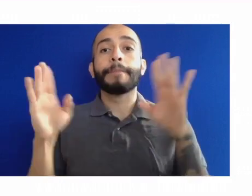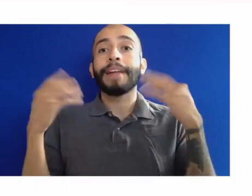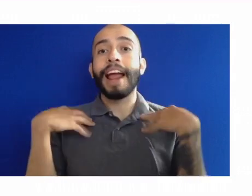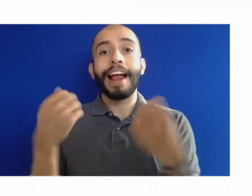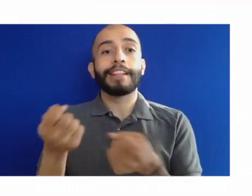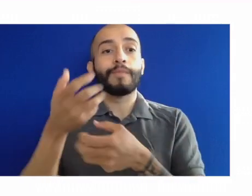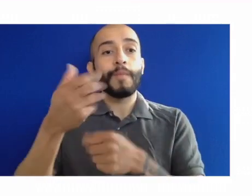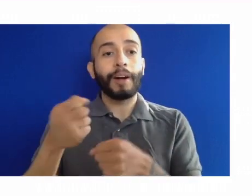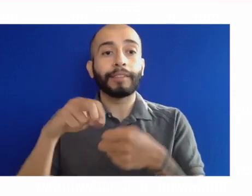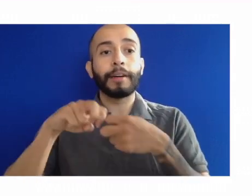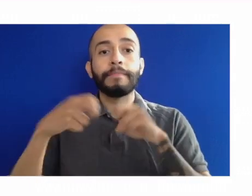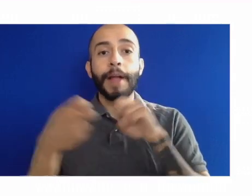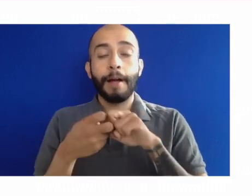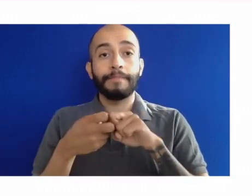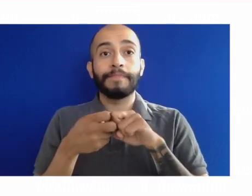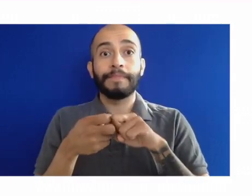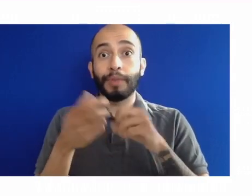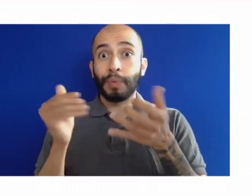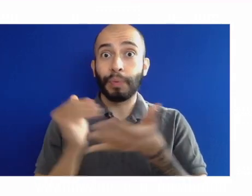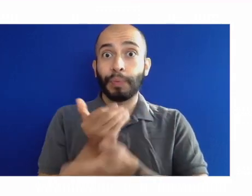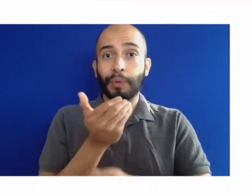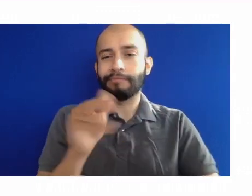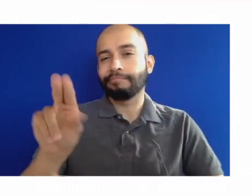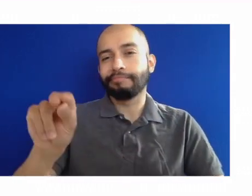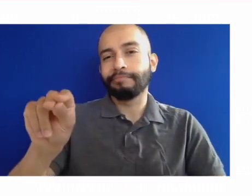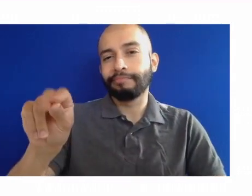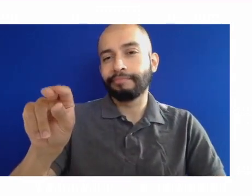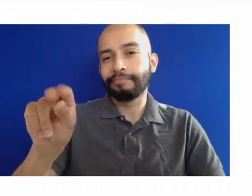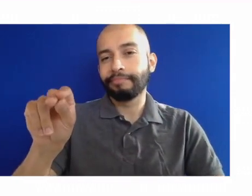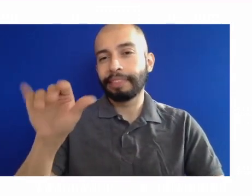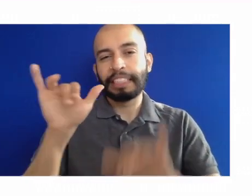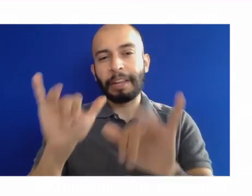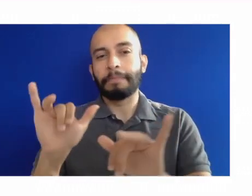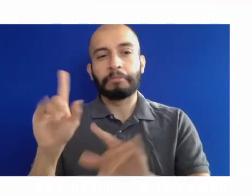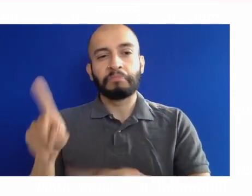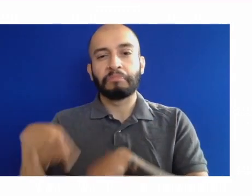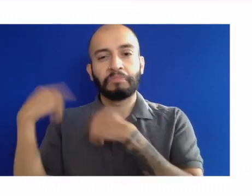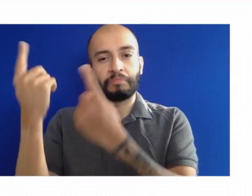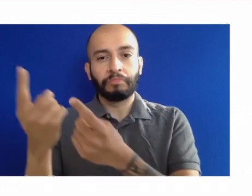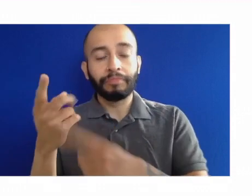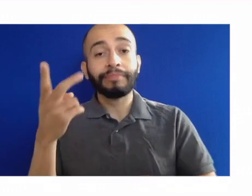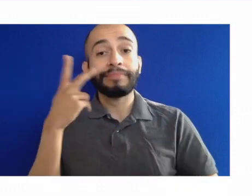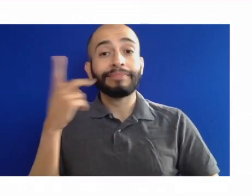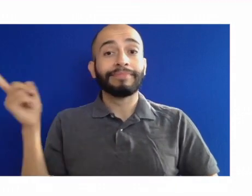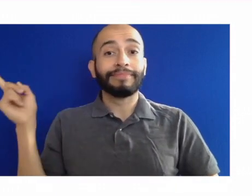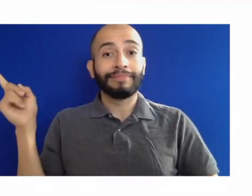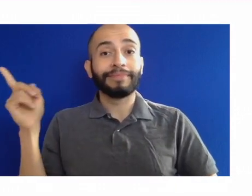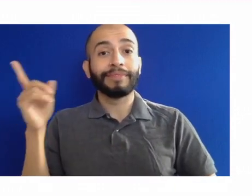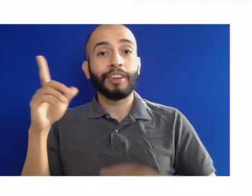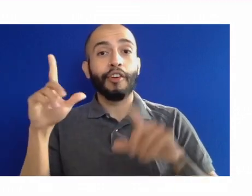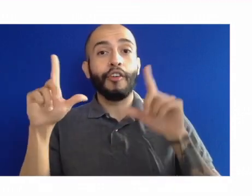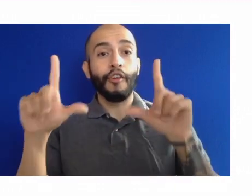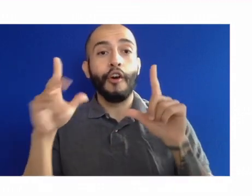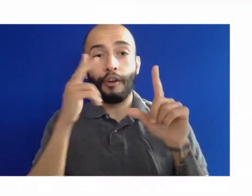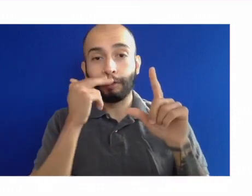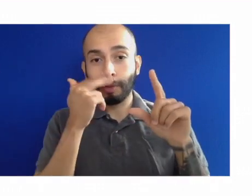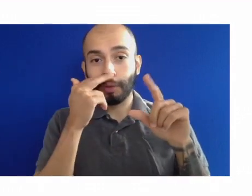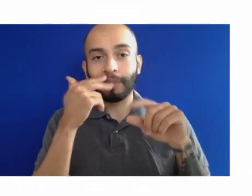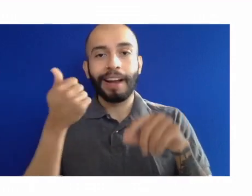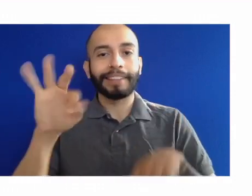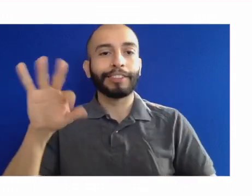from the 1930s. So we've seen this for a long time. Next slide. My team also, there